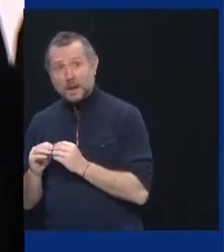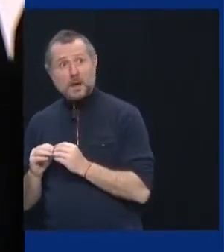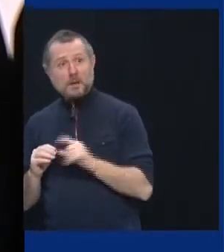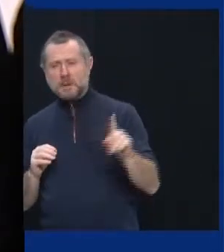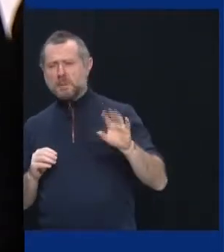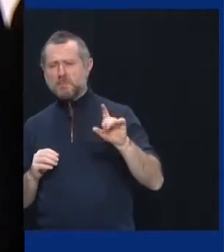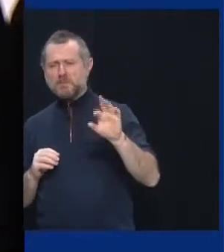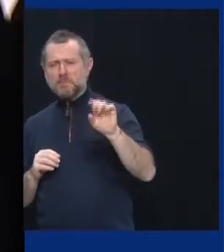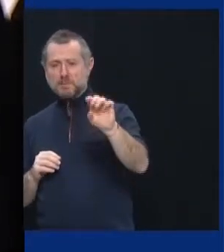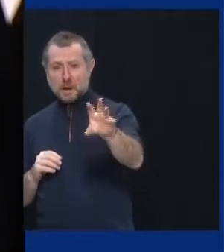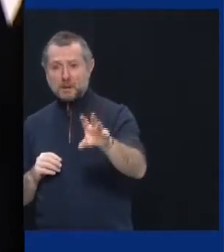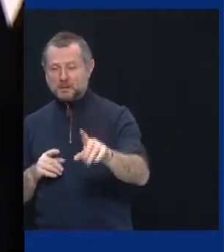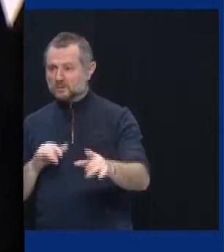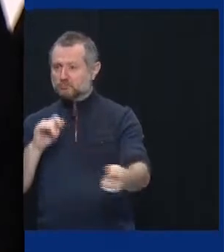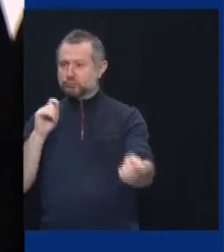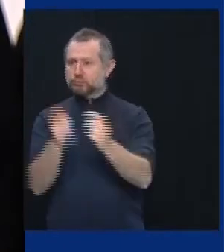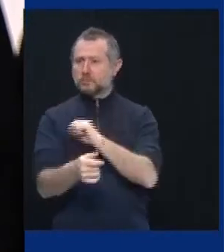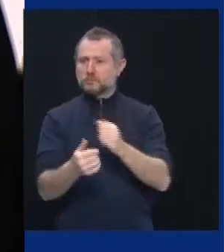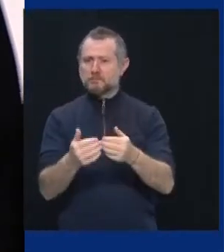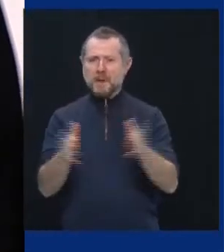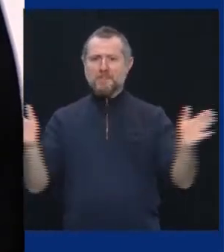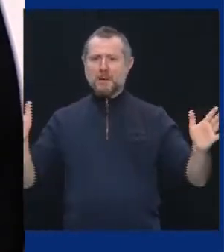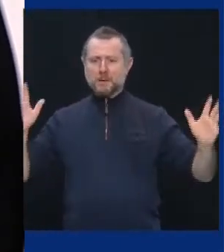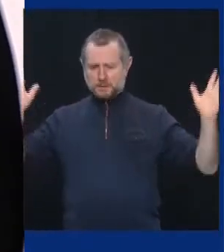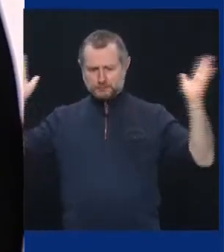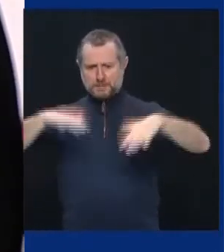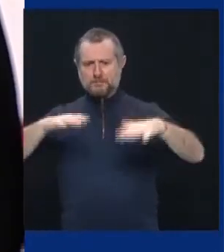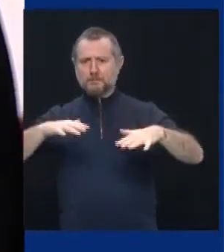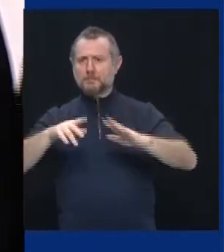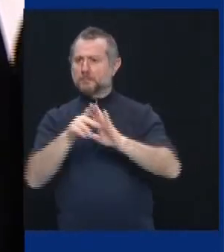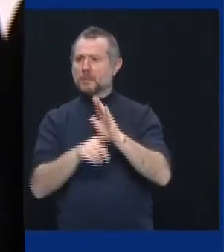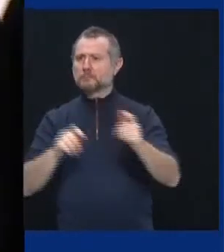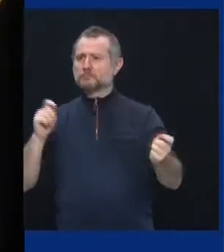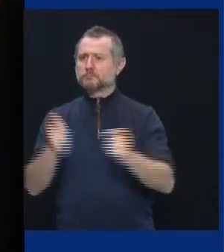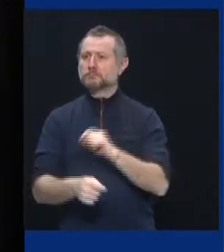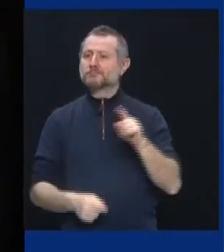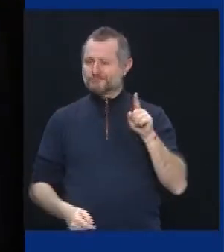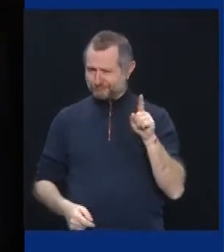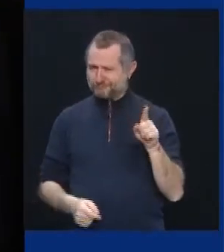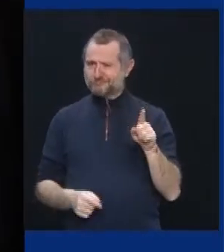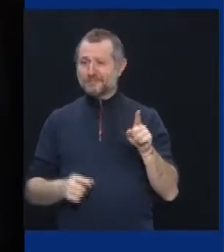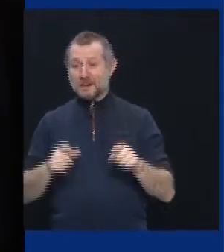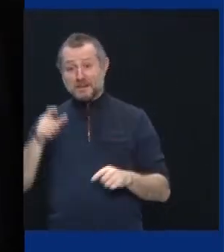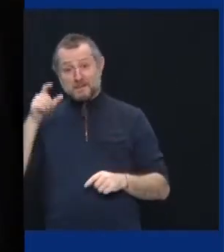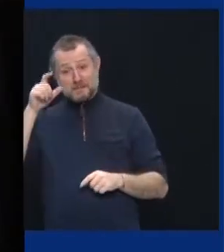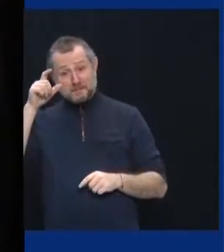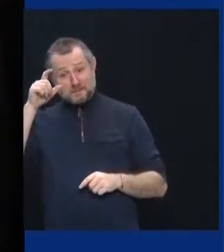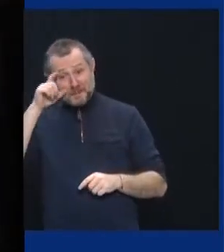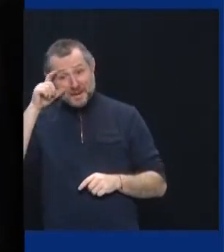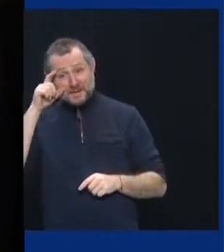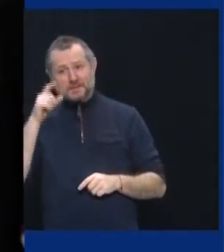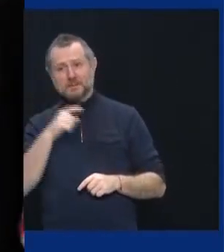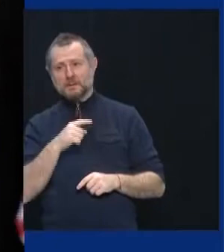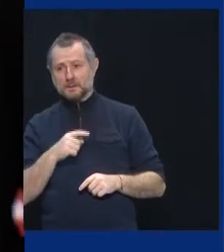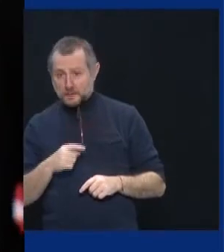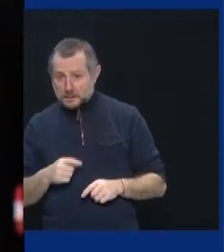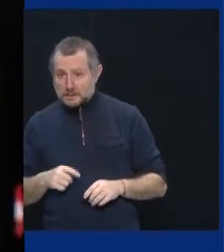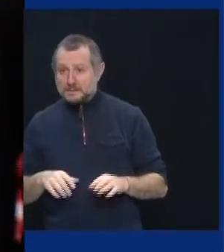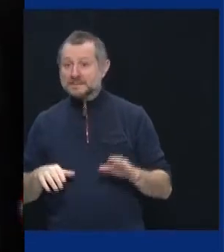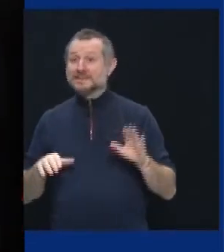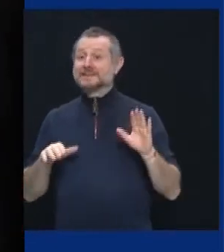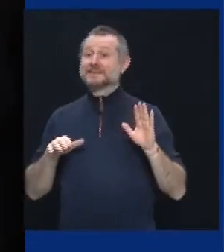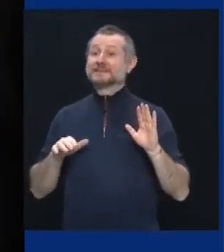impacted. So the Biden administration, from the very beginning,